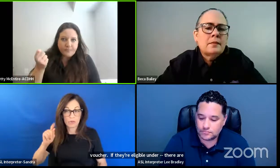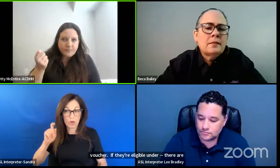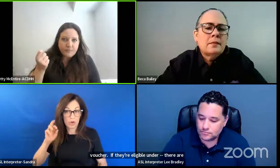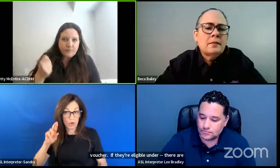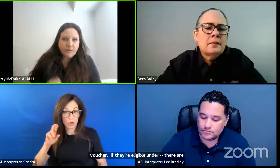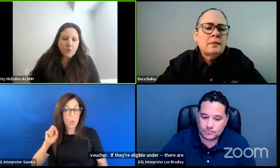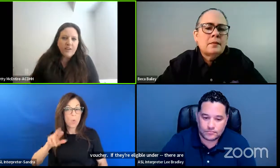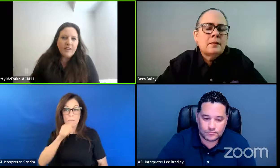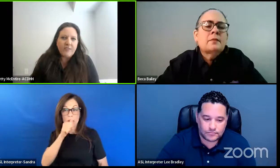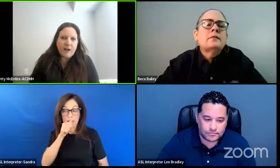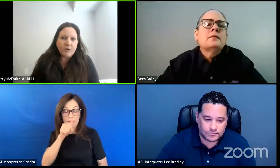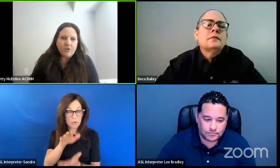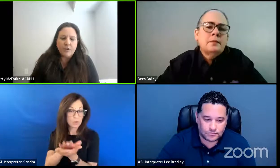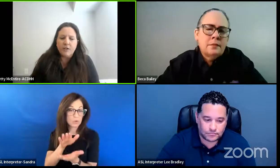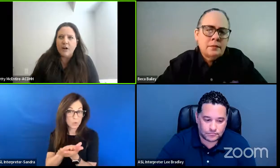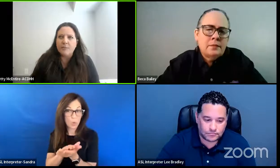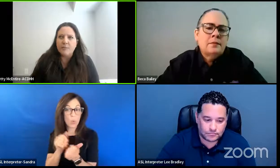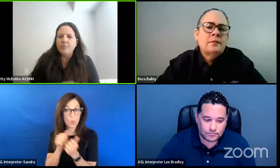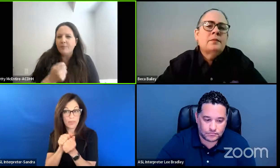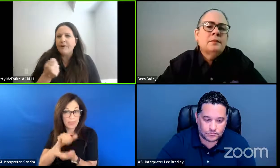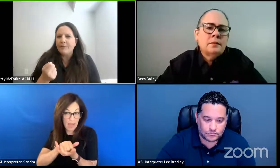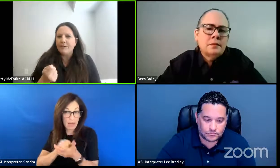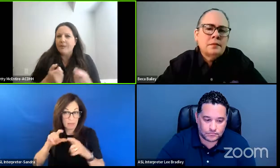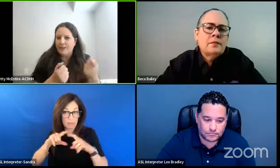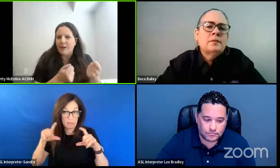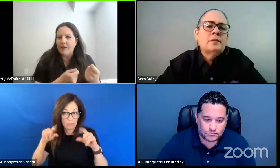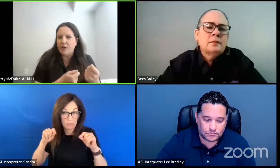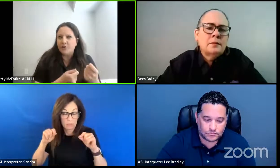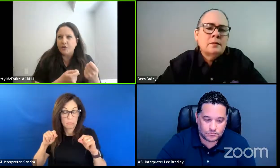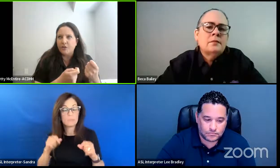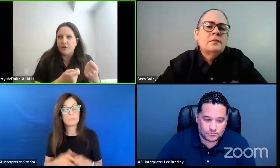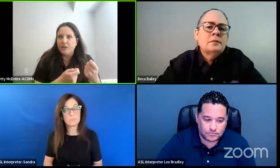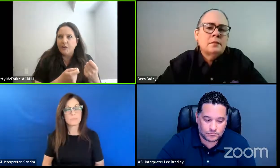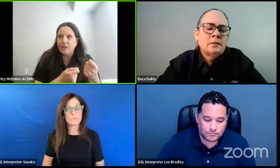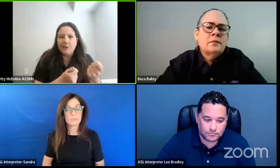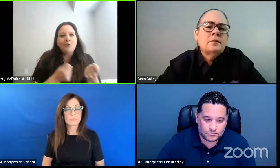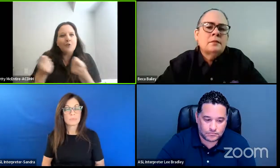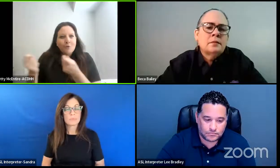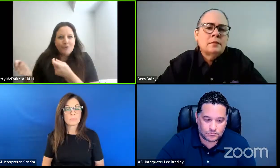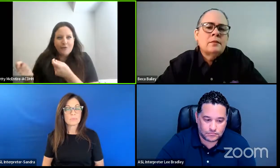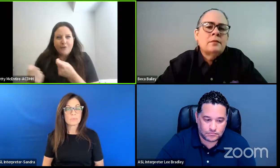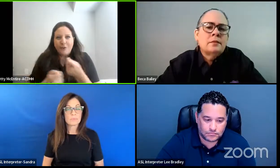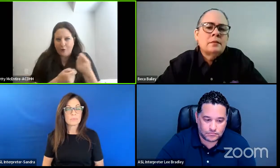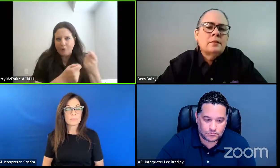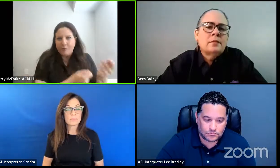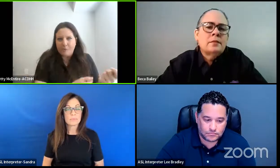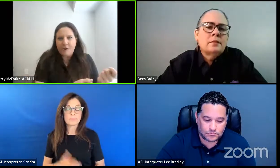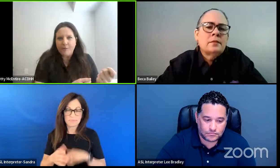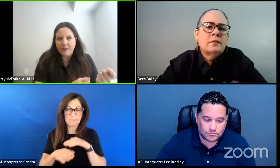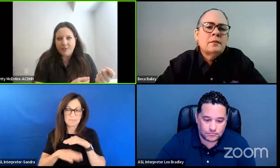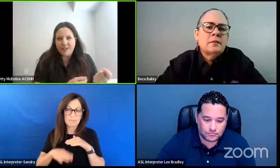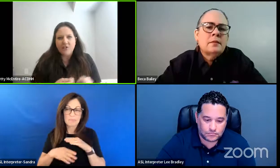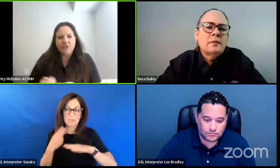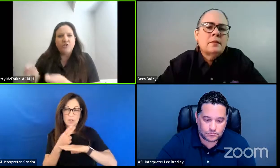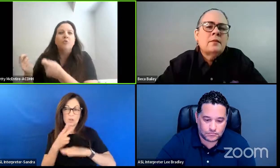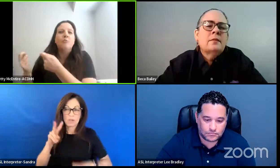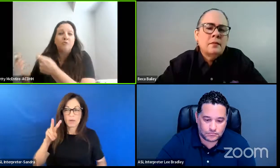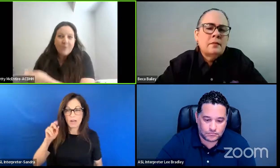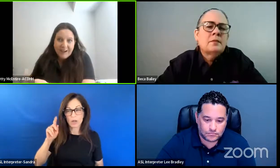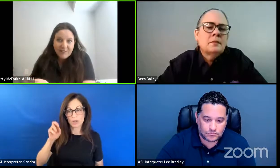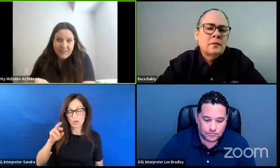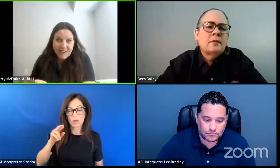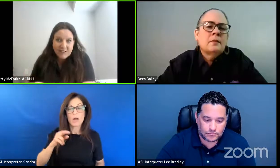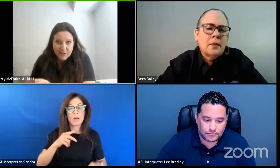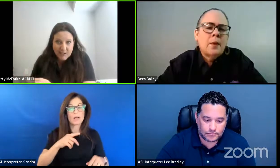school with that voucher. Primarily, a voucher is used to go from a public education to